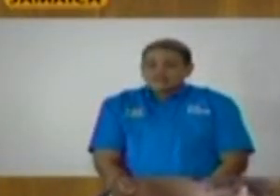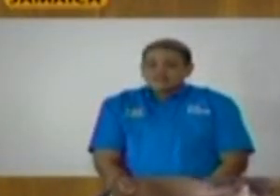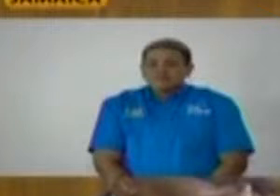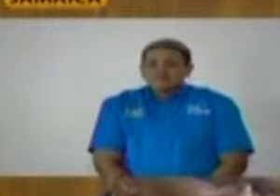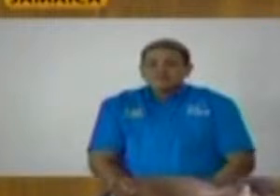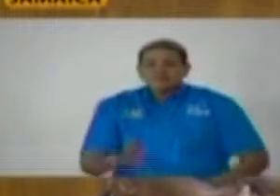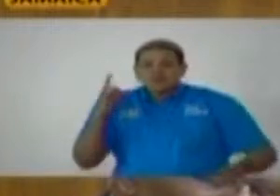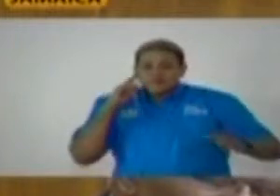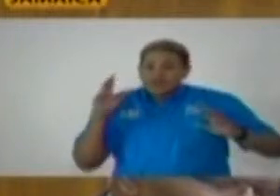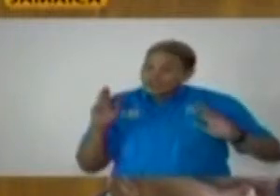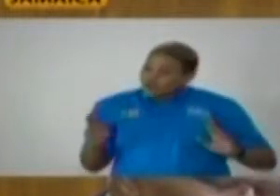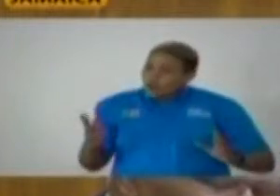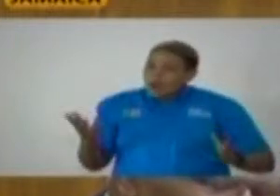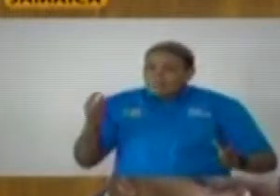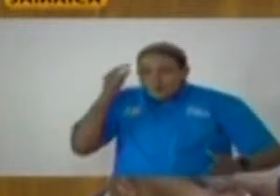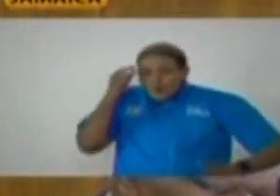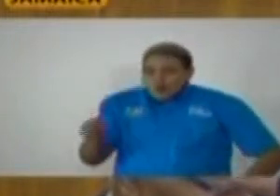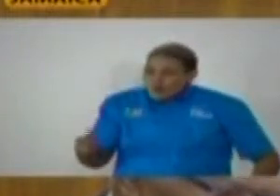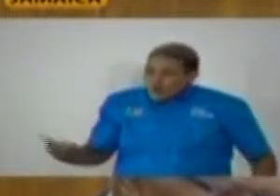Why are you preempting me?